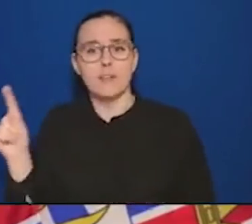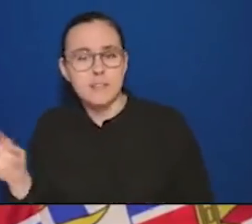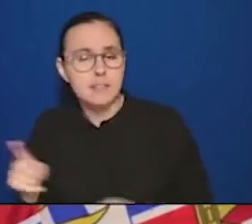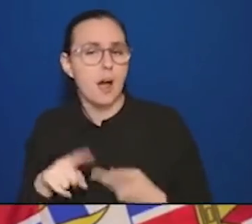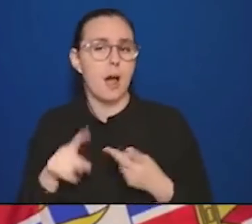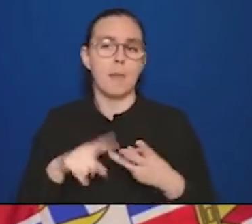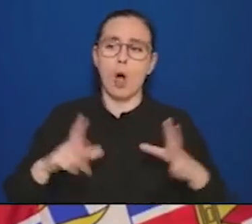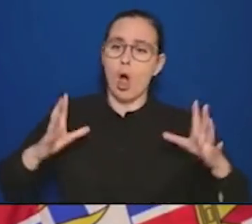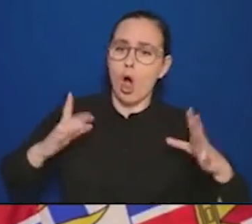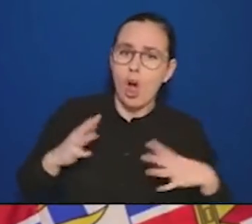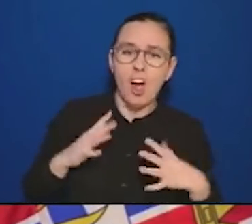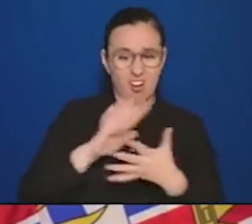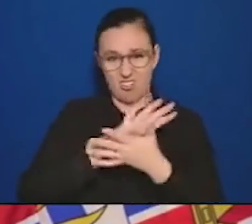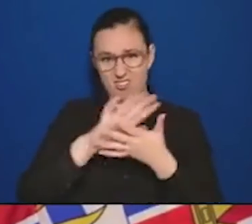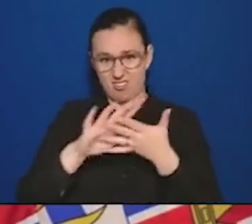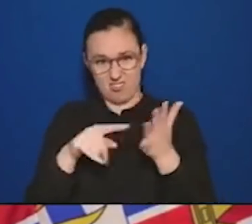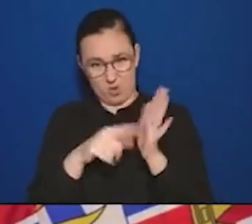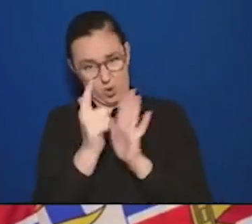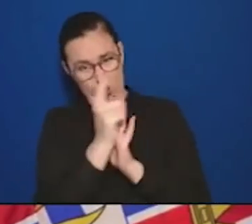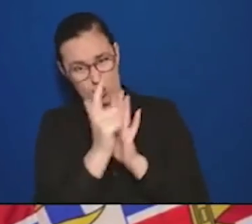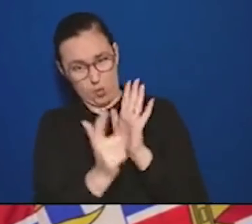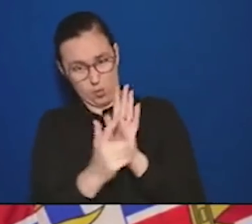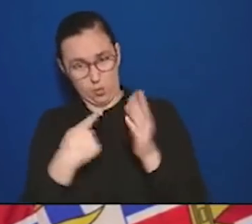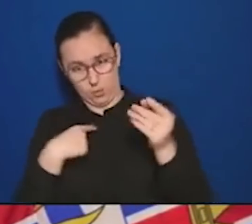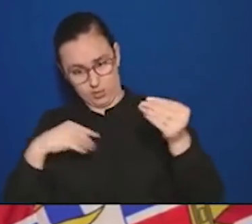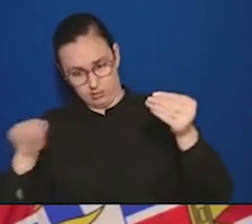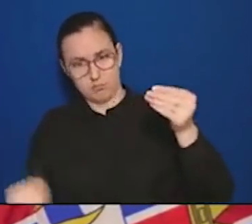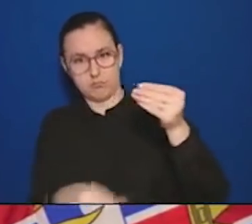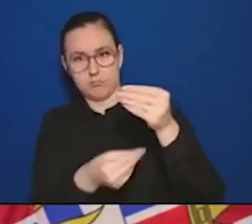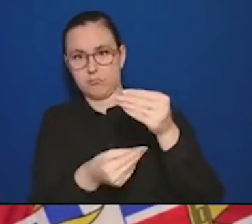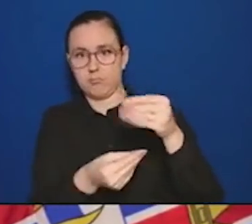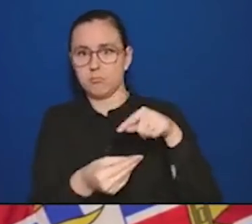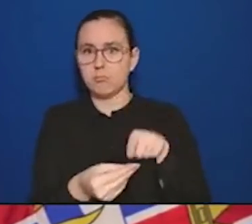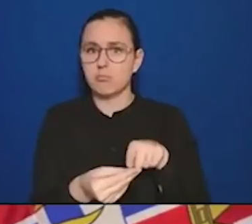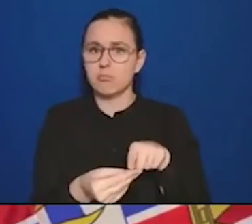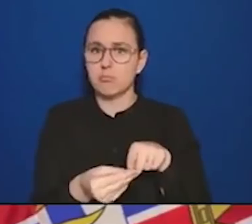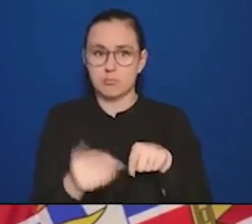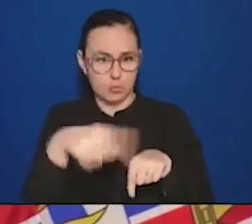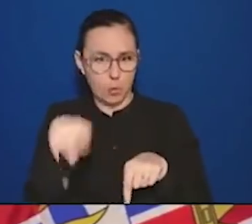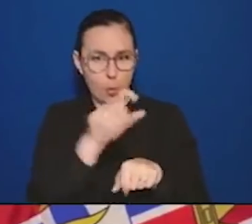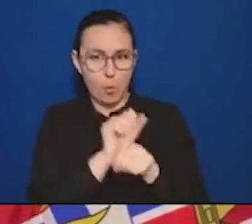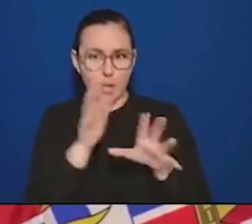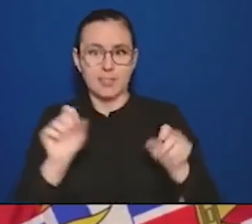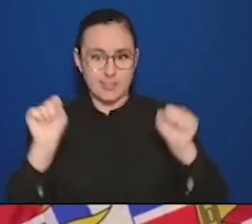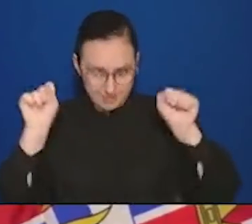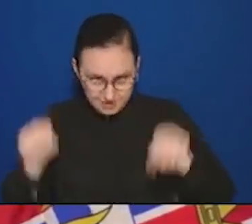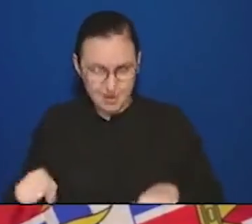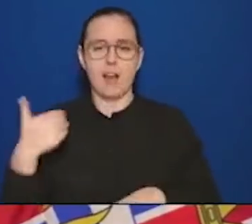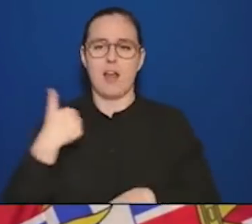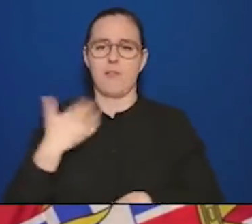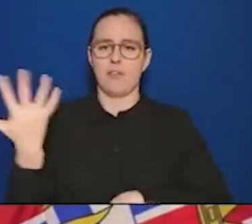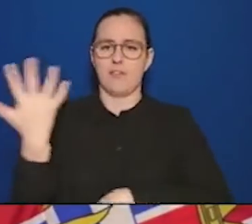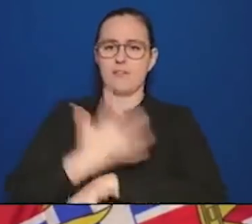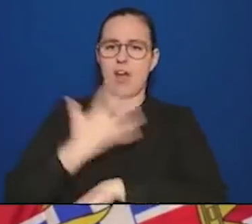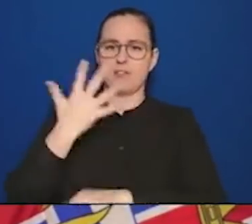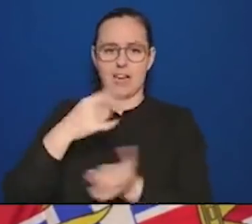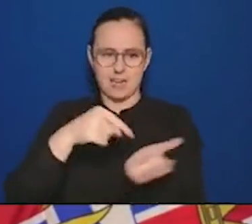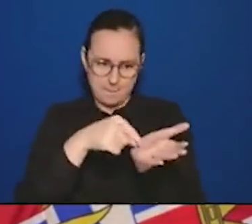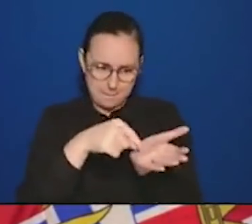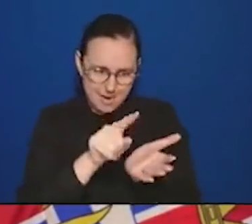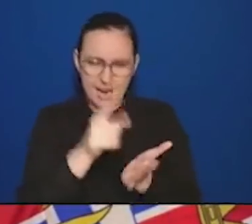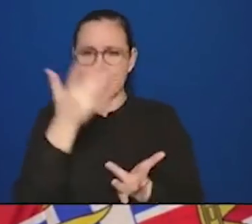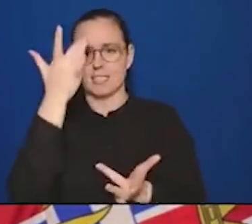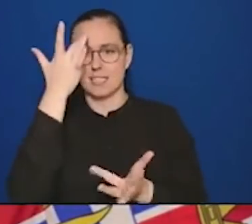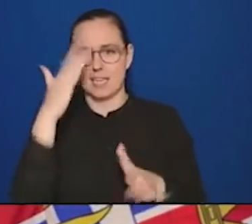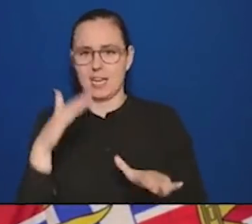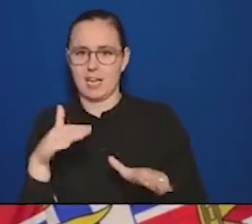that now the worker will be enjoying 5 employer-paid sick days if they are too sick to go